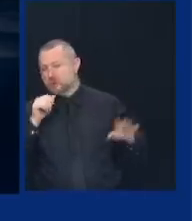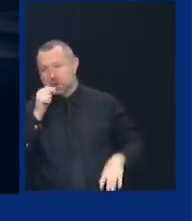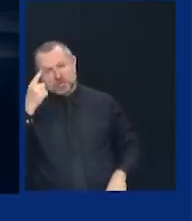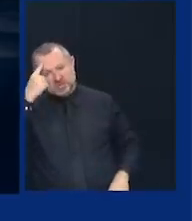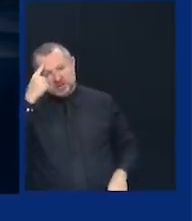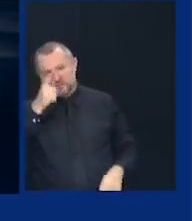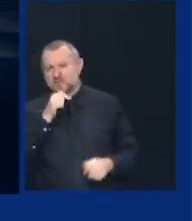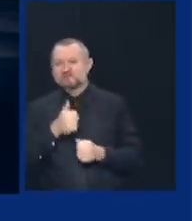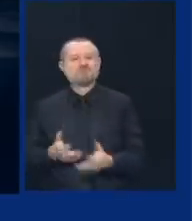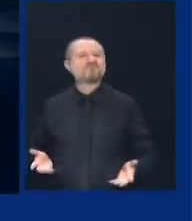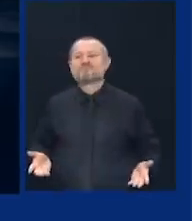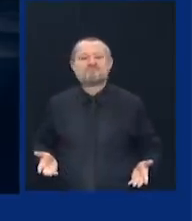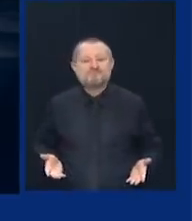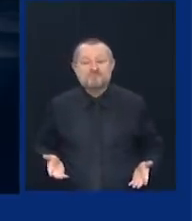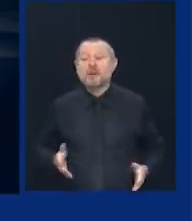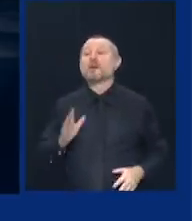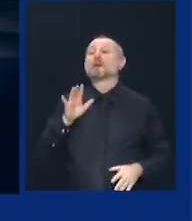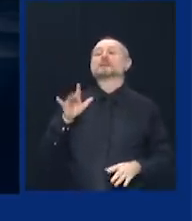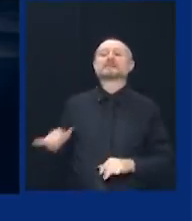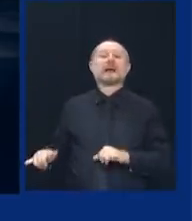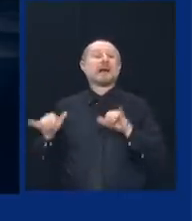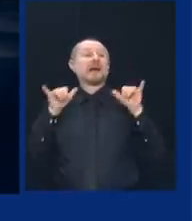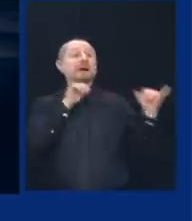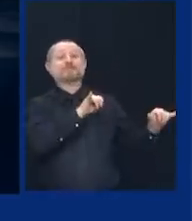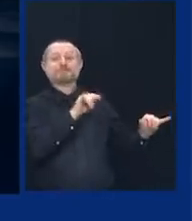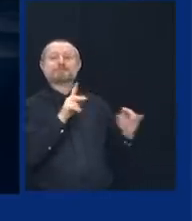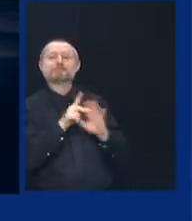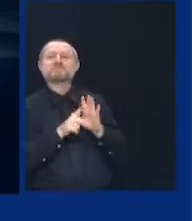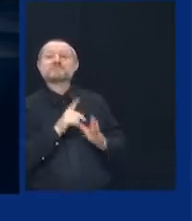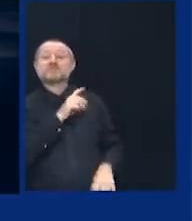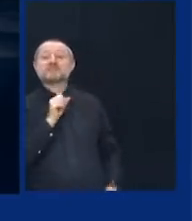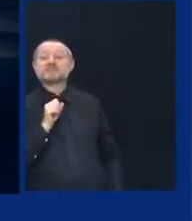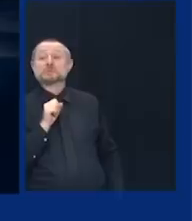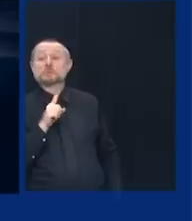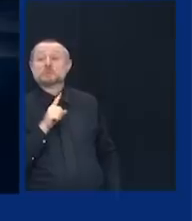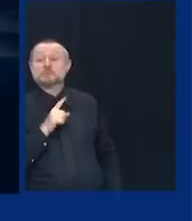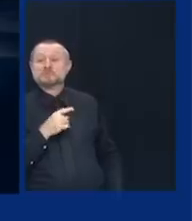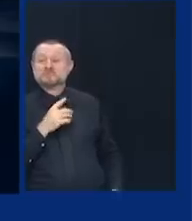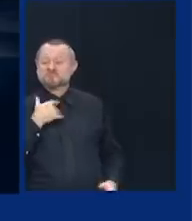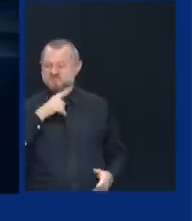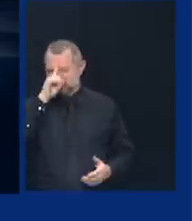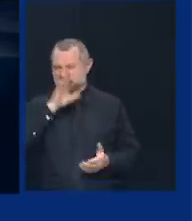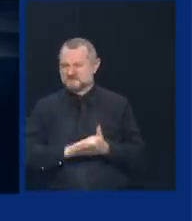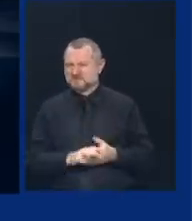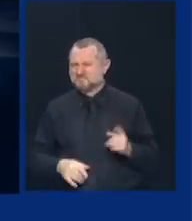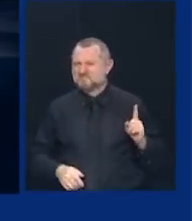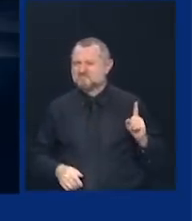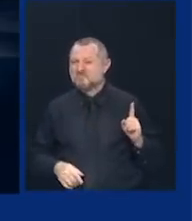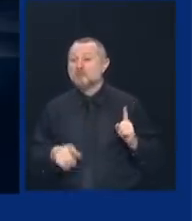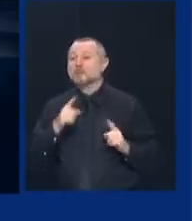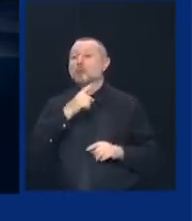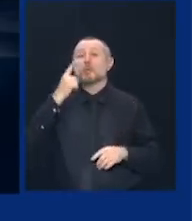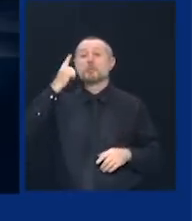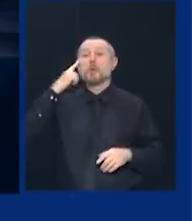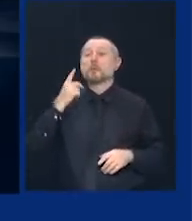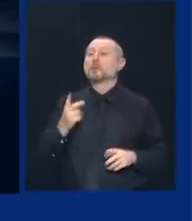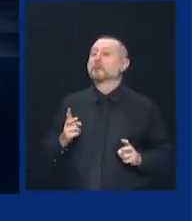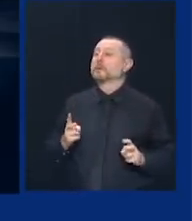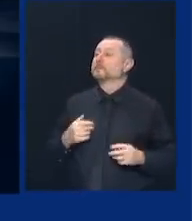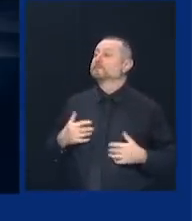Like South Dakota. I believe that. I believe they didn't have the same level of fear.